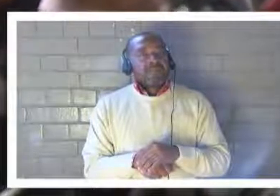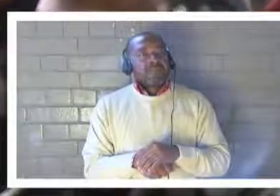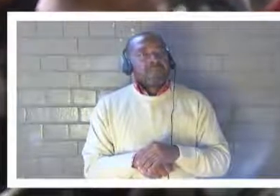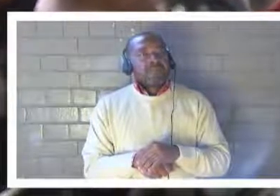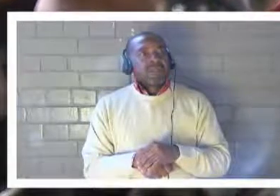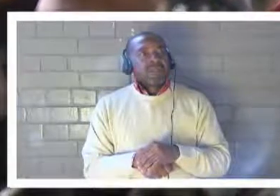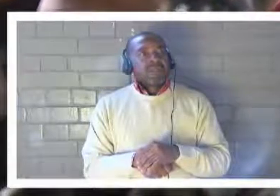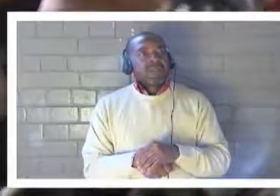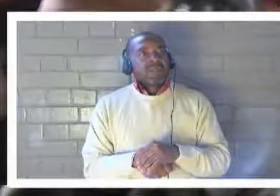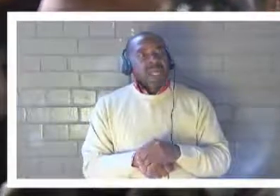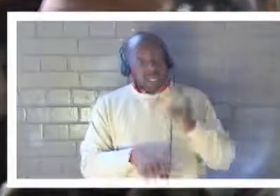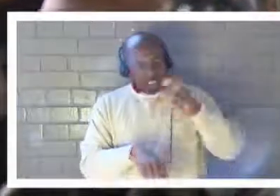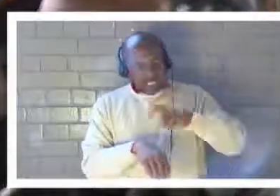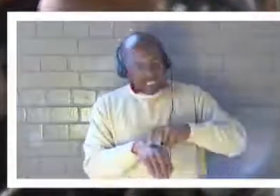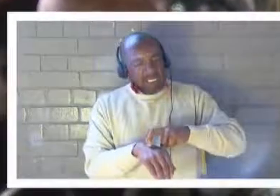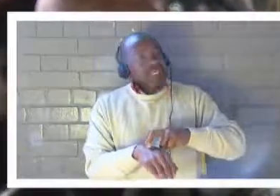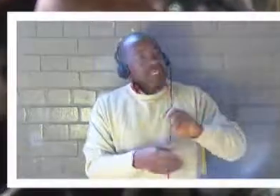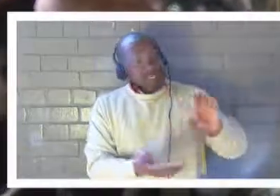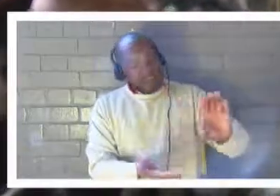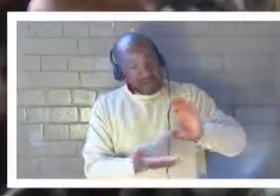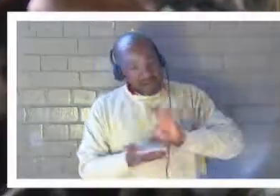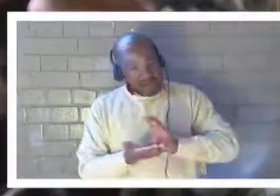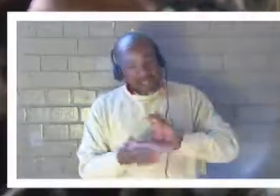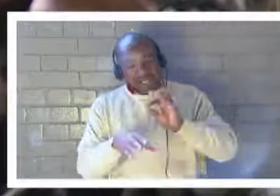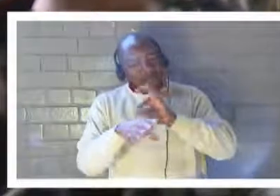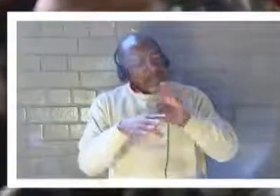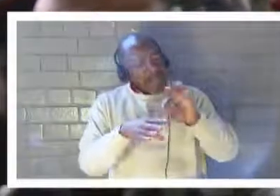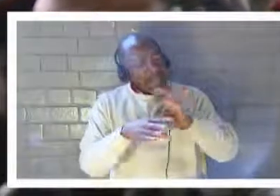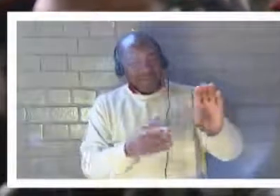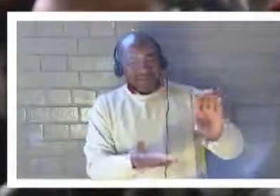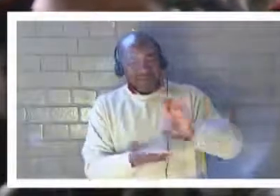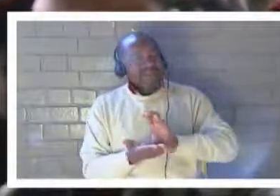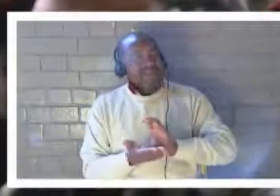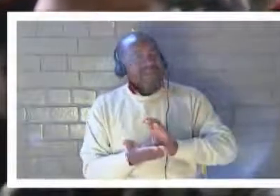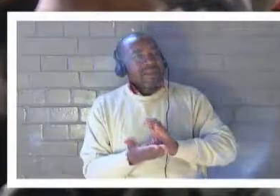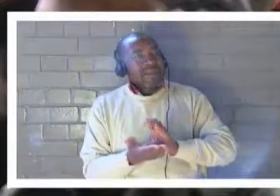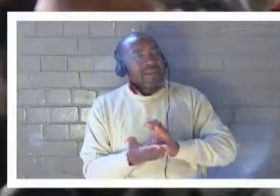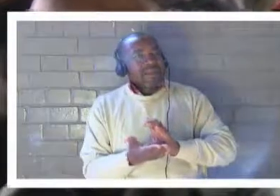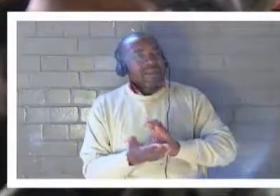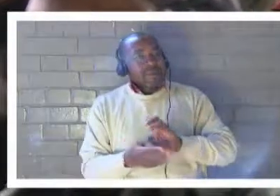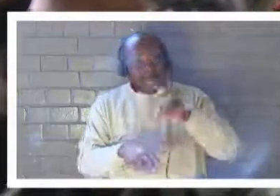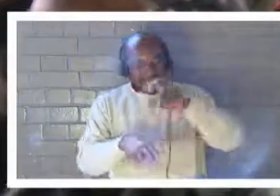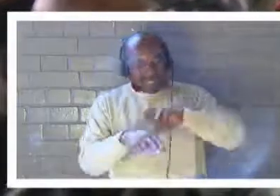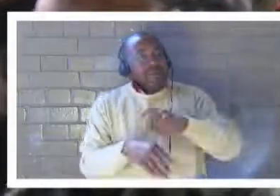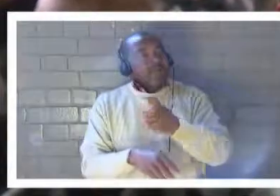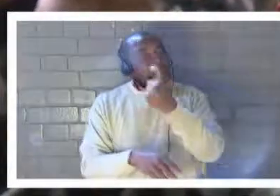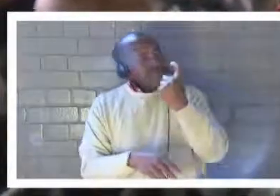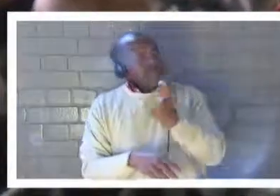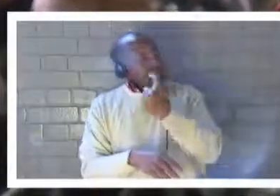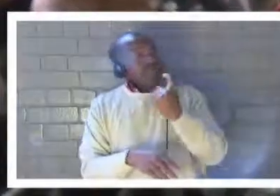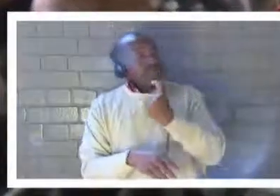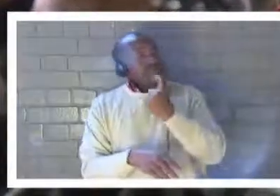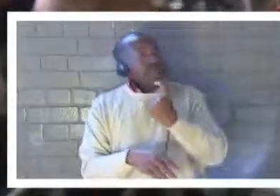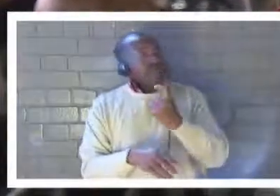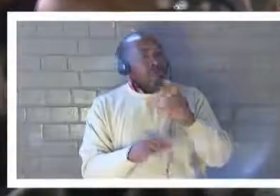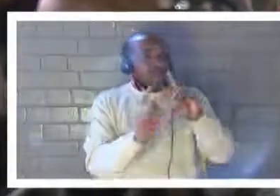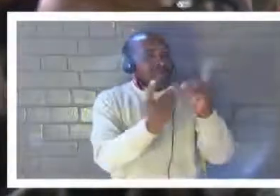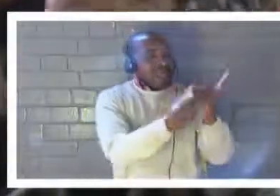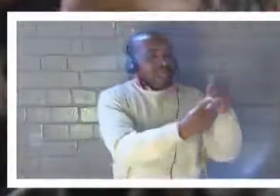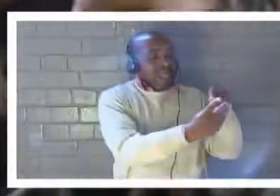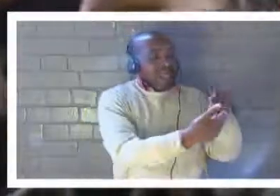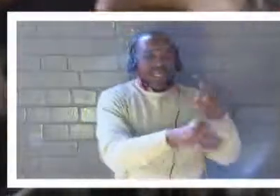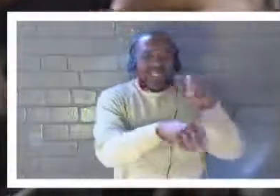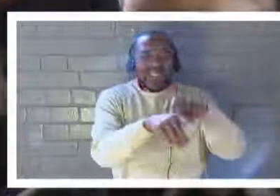the institution as end user, rather than being told that you only need so much,